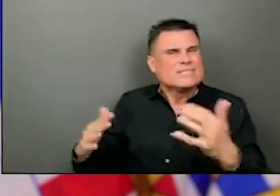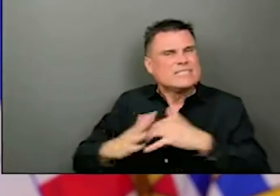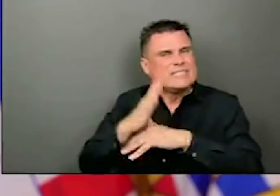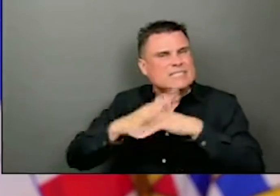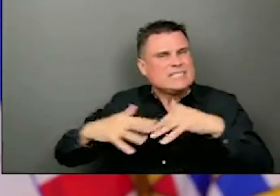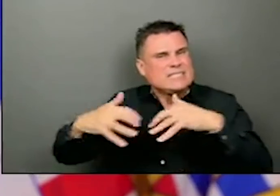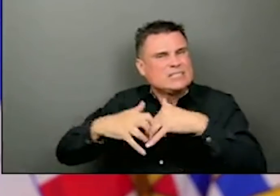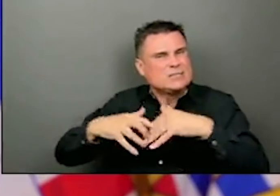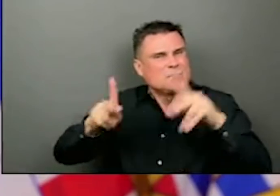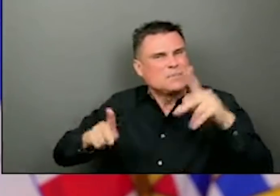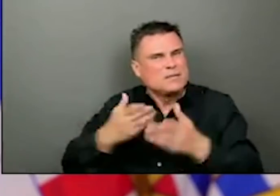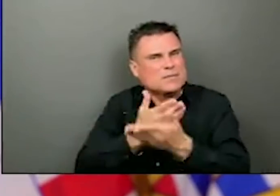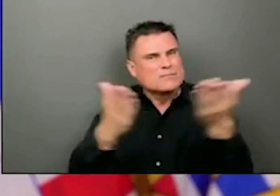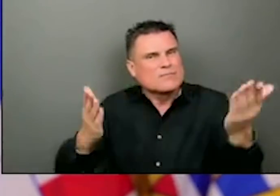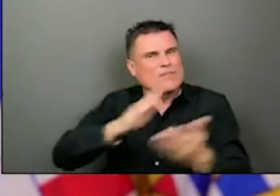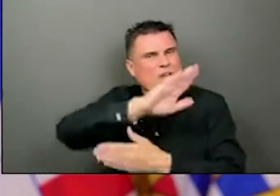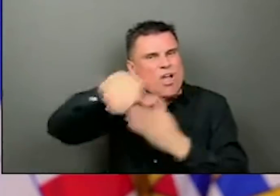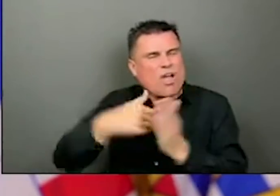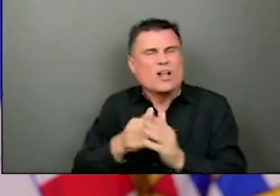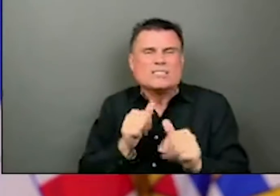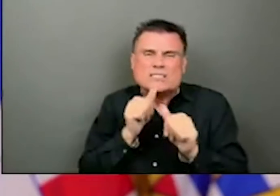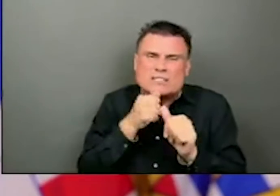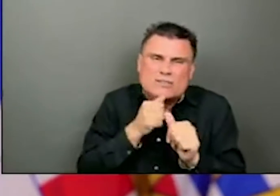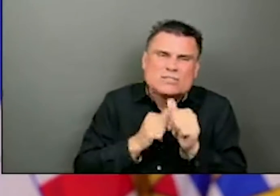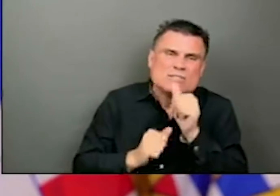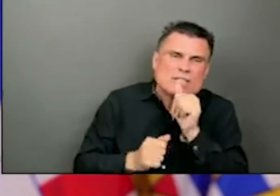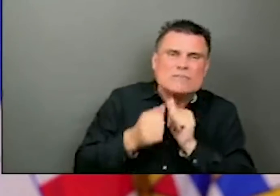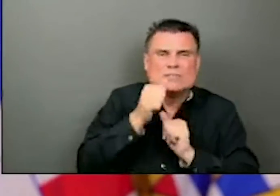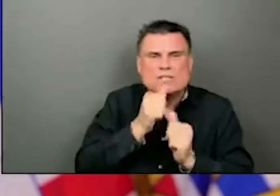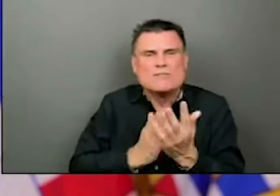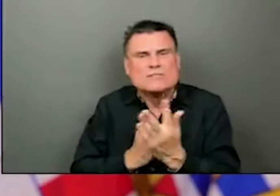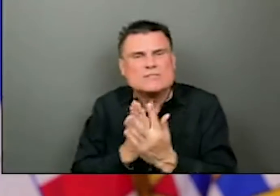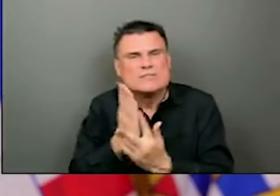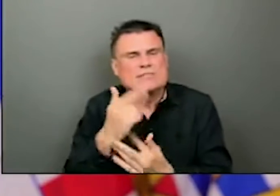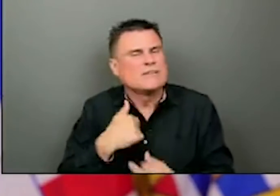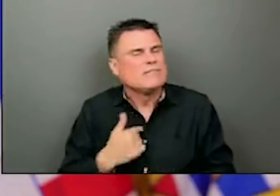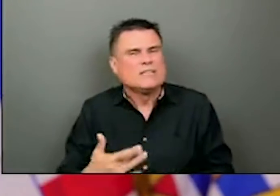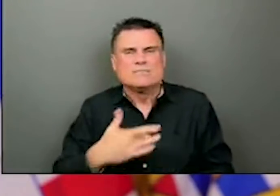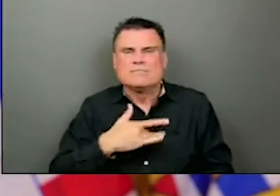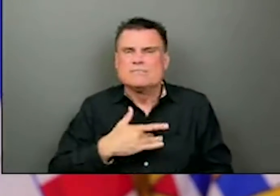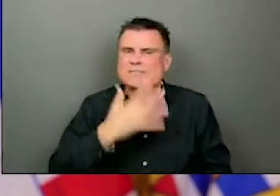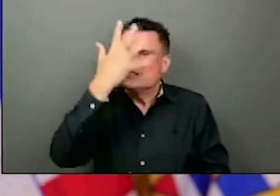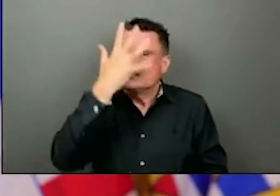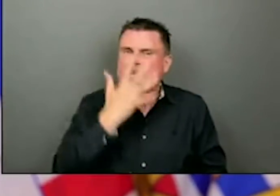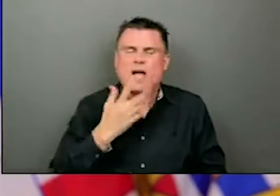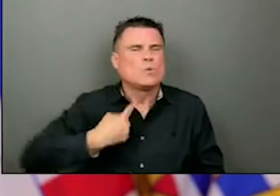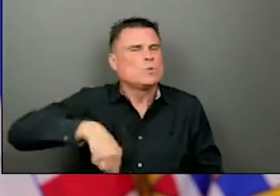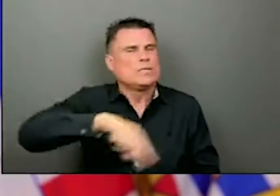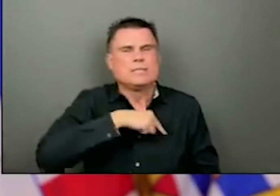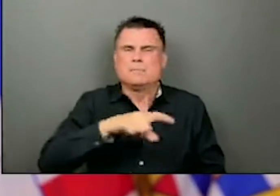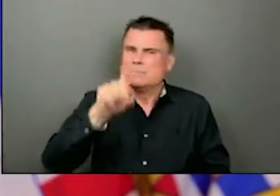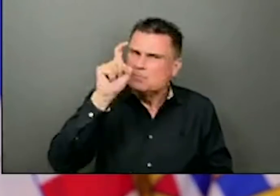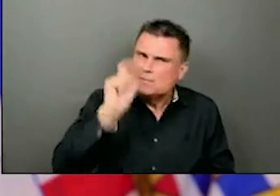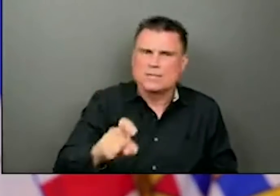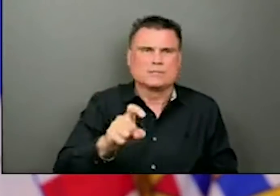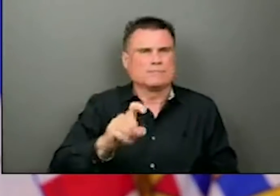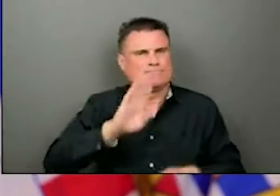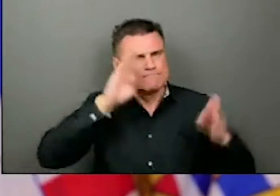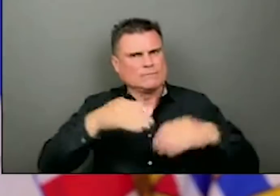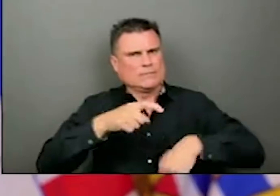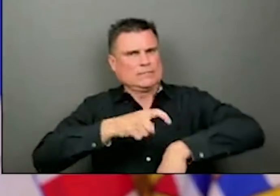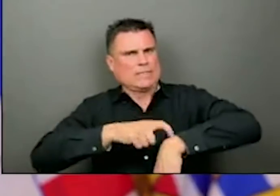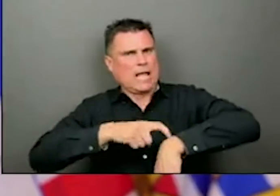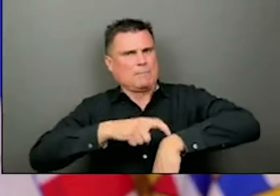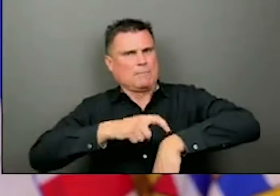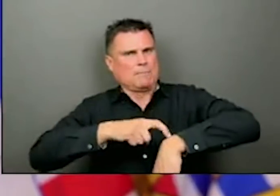children, connect with our grandchildren and our families, and honor everyone we've lost in the past 15 months and